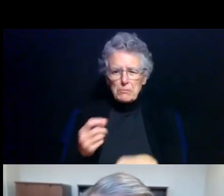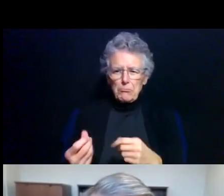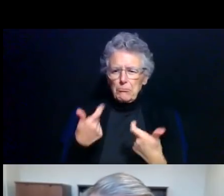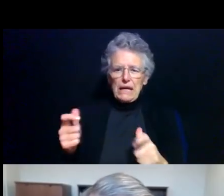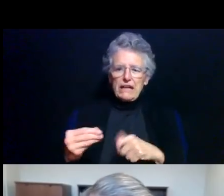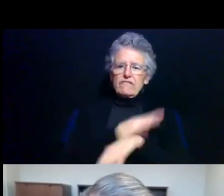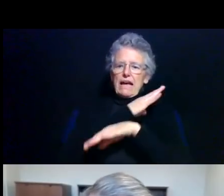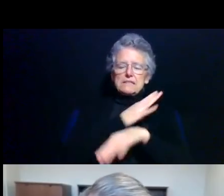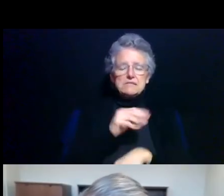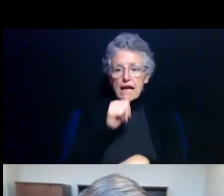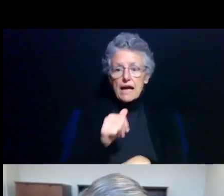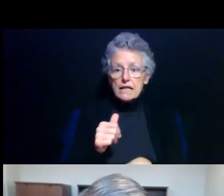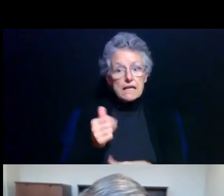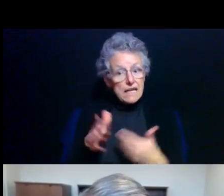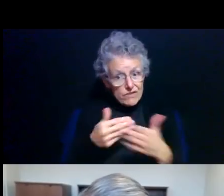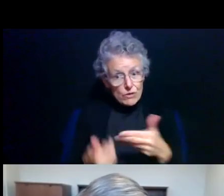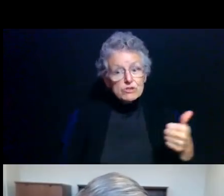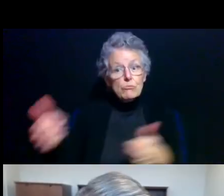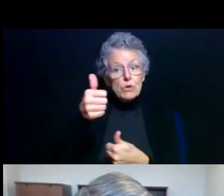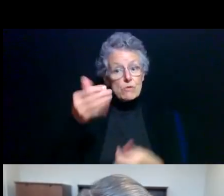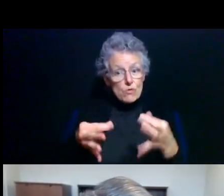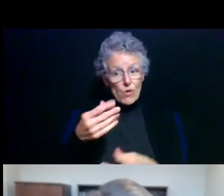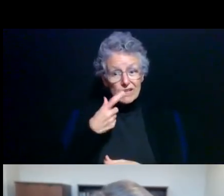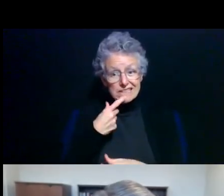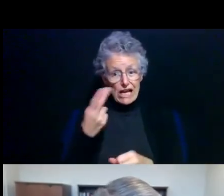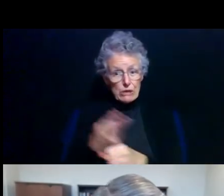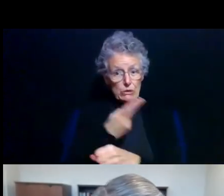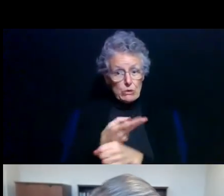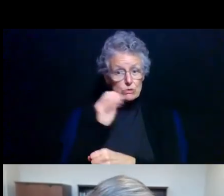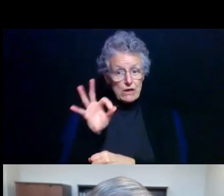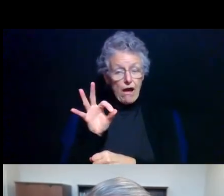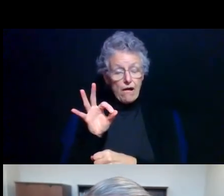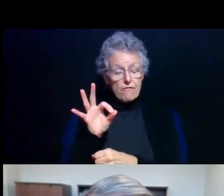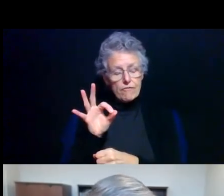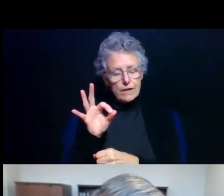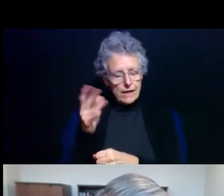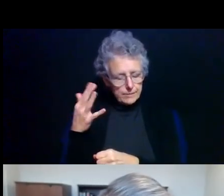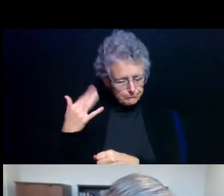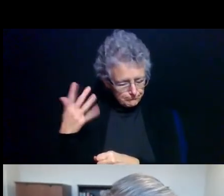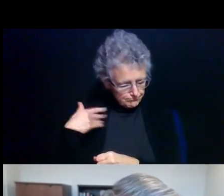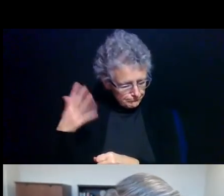the Supreme Court declared use of